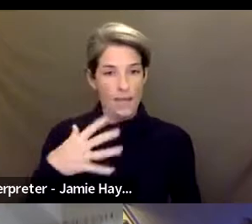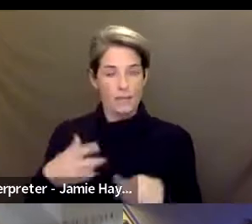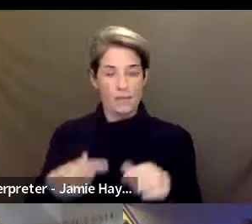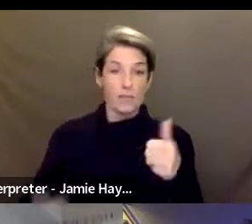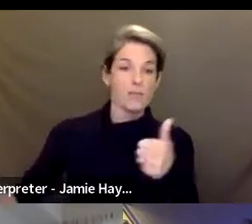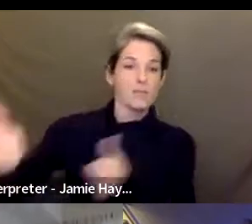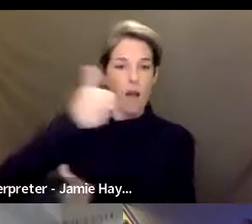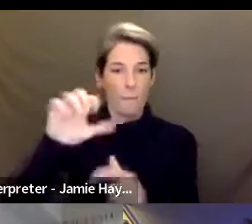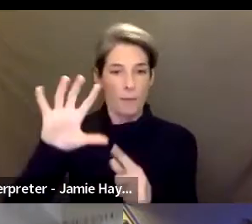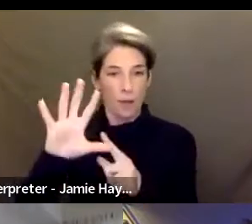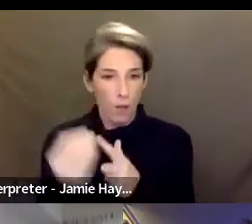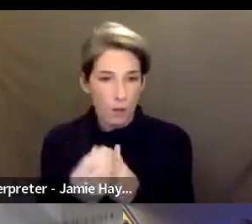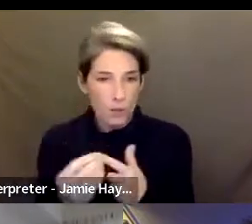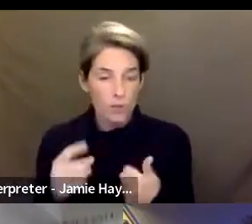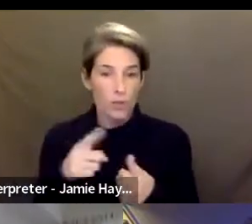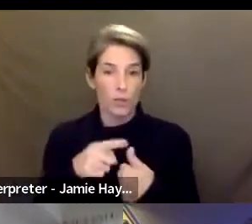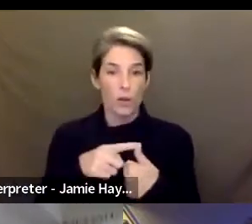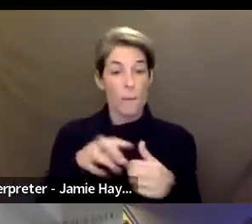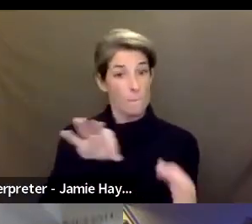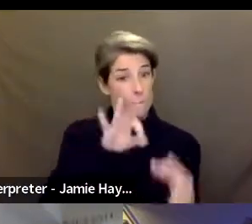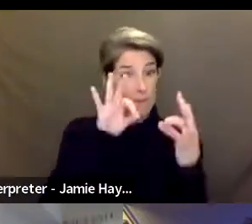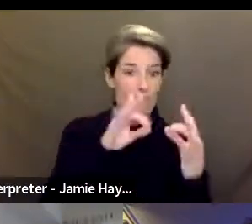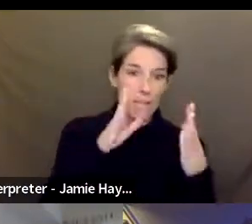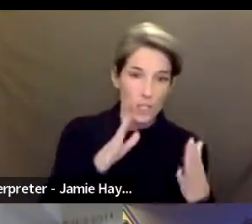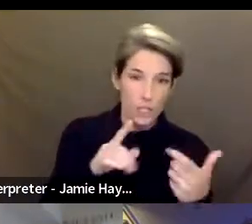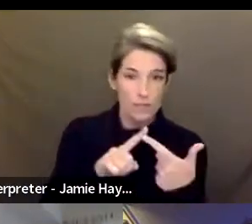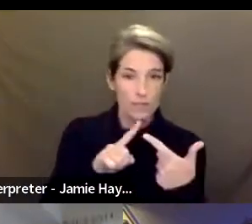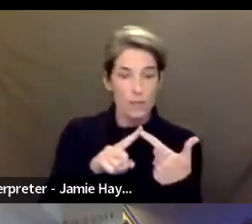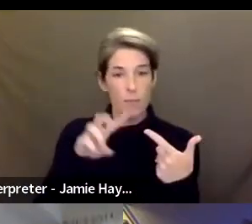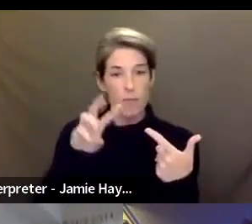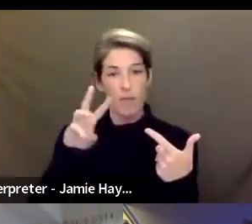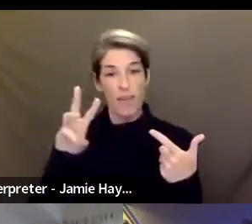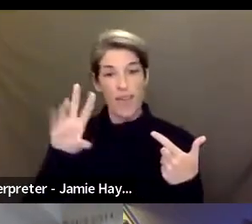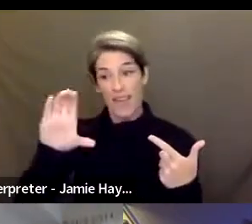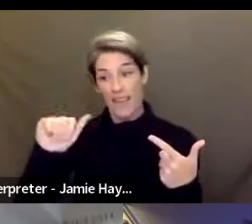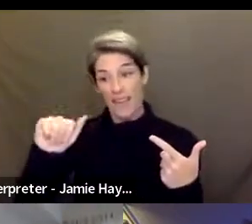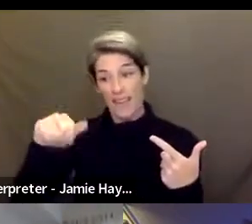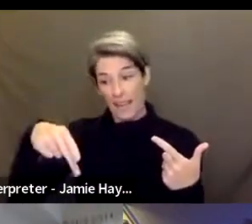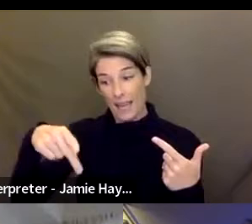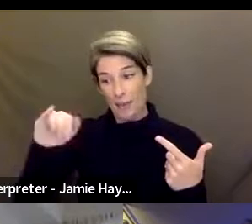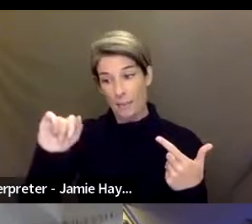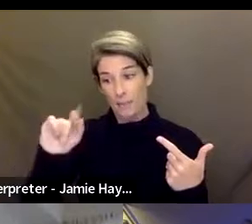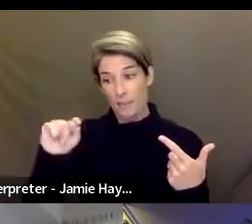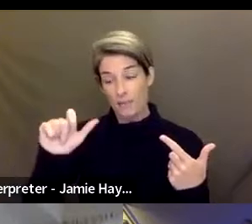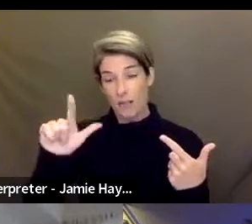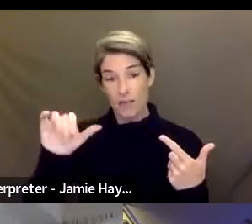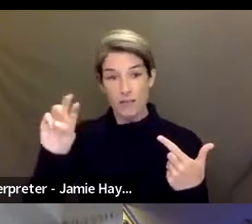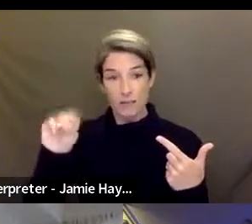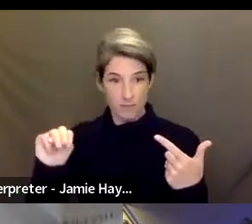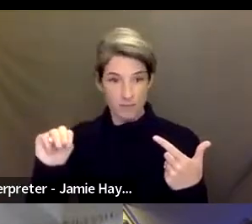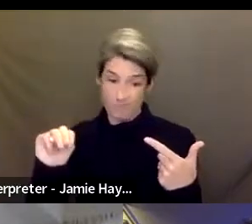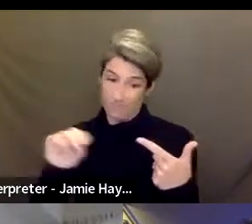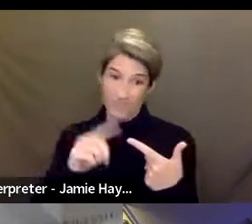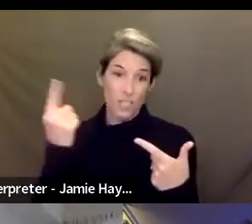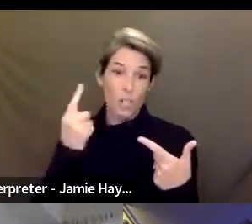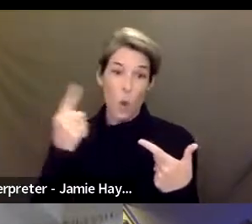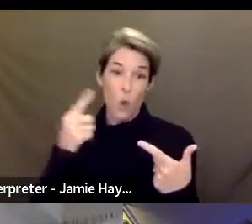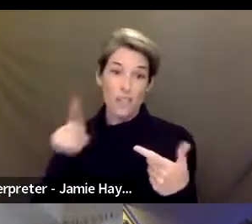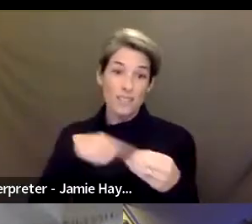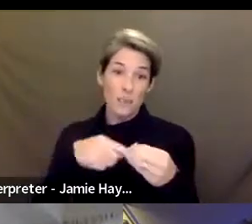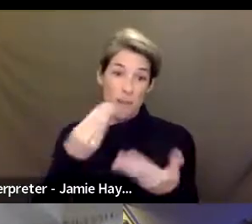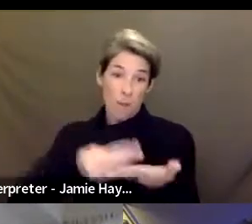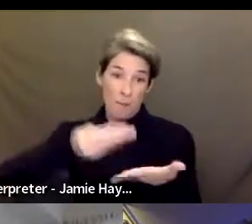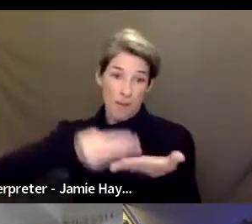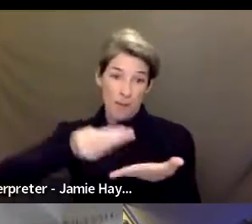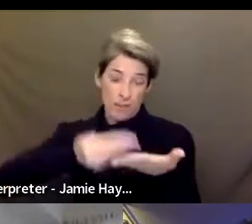i.e. Capitalism, right? Because at the end of the day, like Gama said, it's about money. And that's